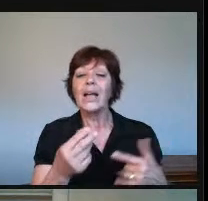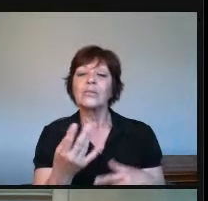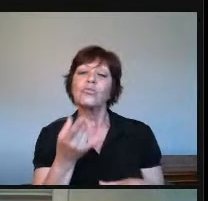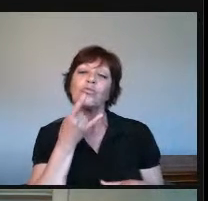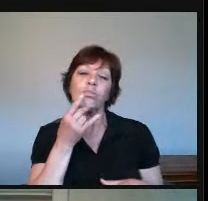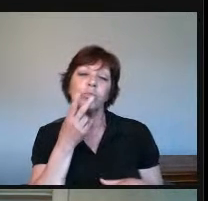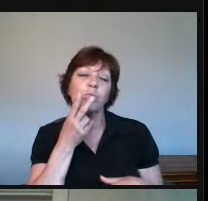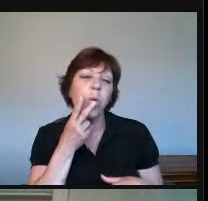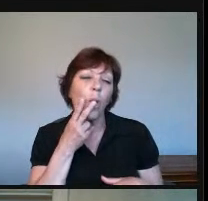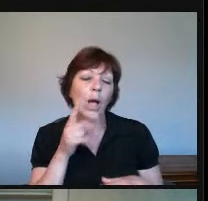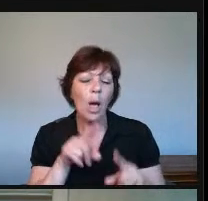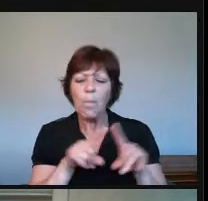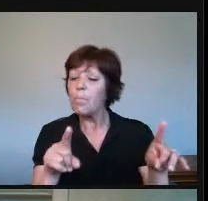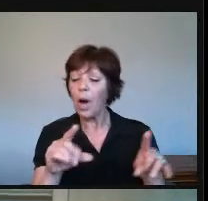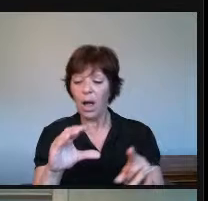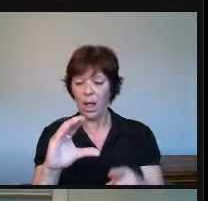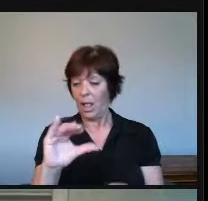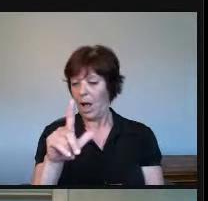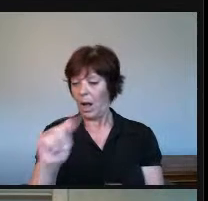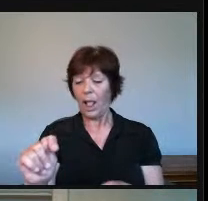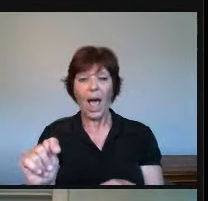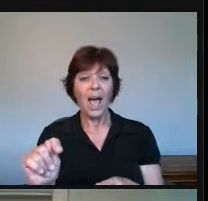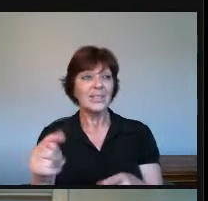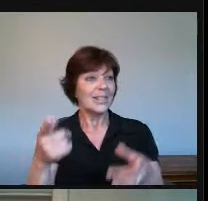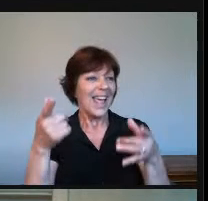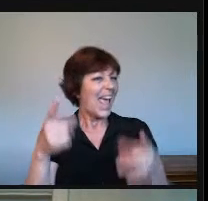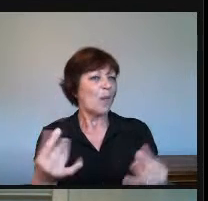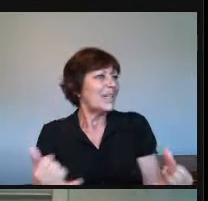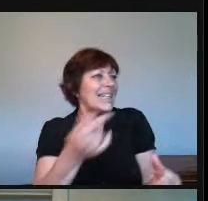occur about the same rate in the general population.